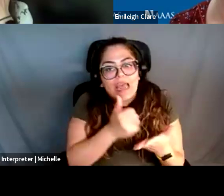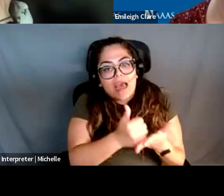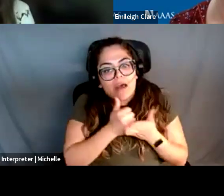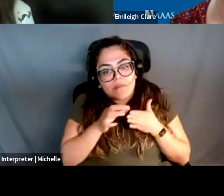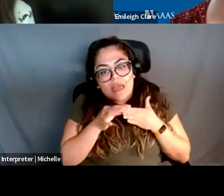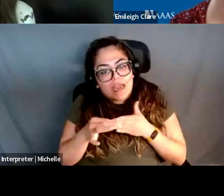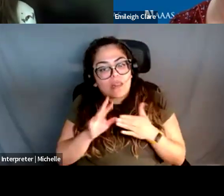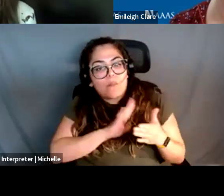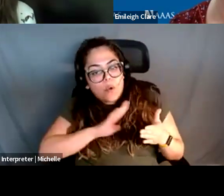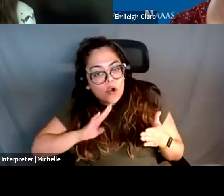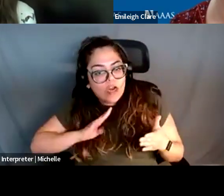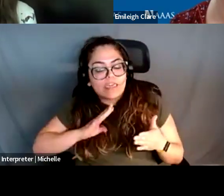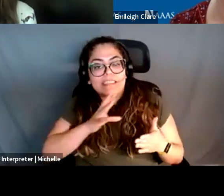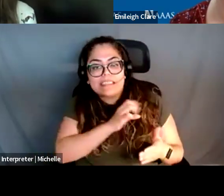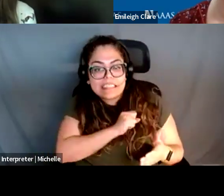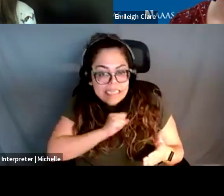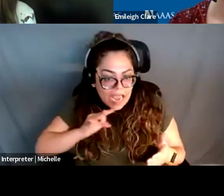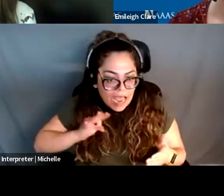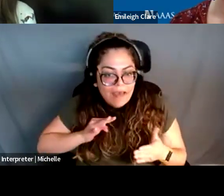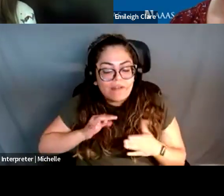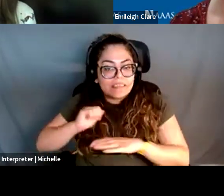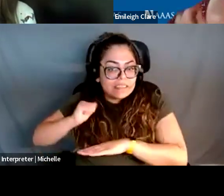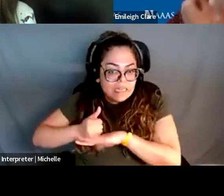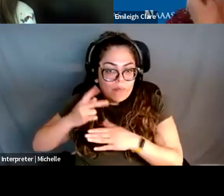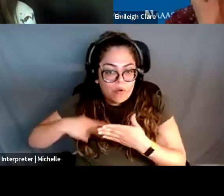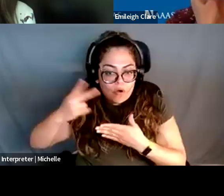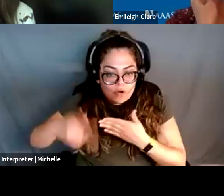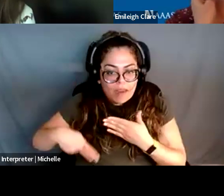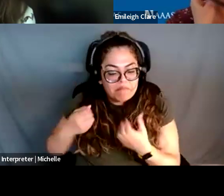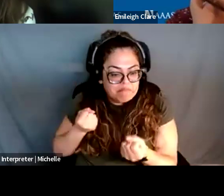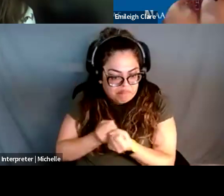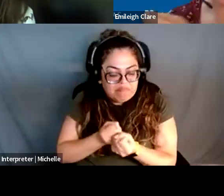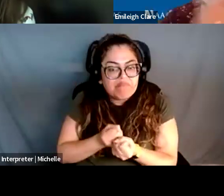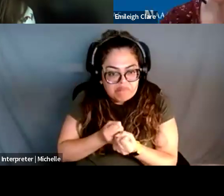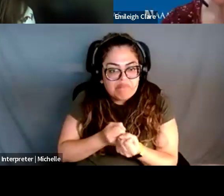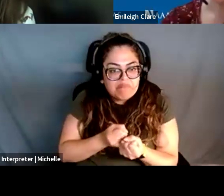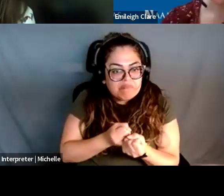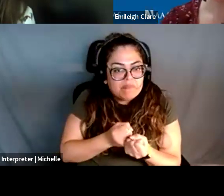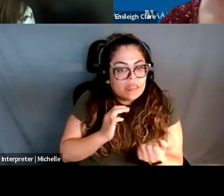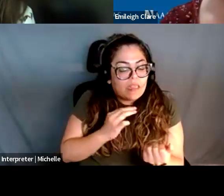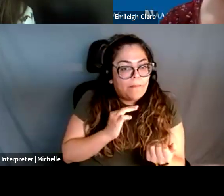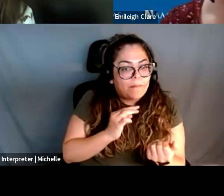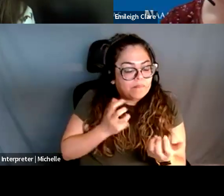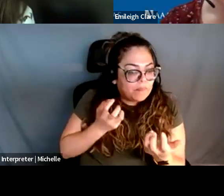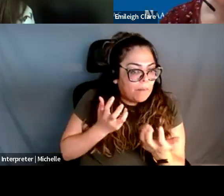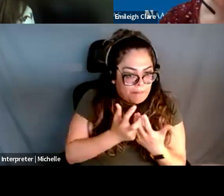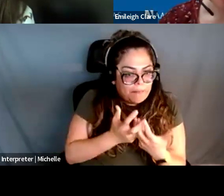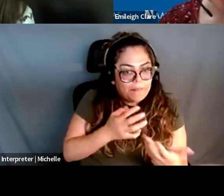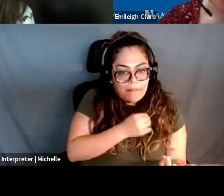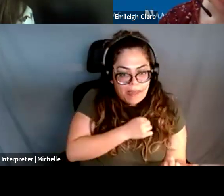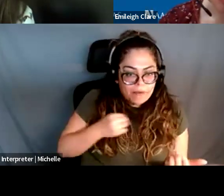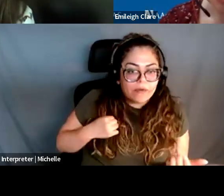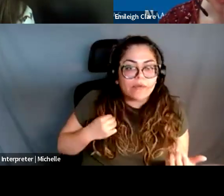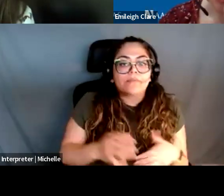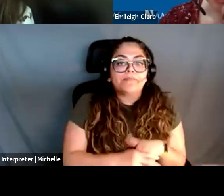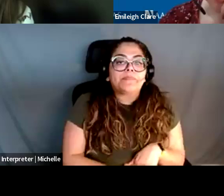staff to put on programming that speaks to the membership. And then second, we also have a Leadership Institute.